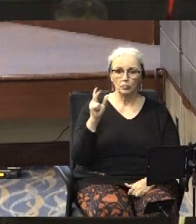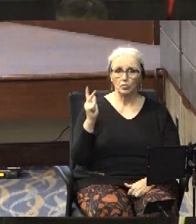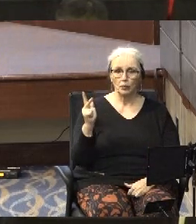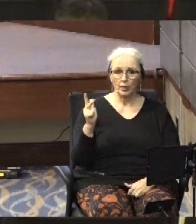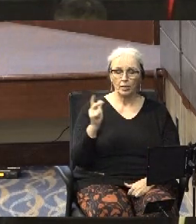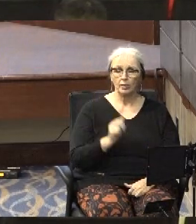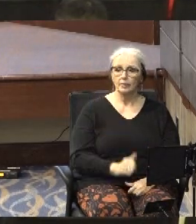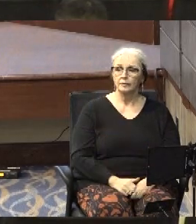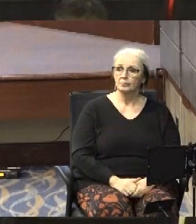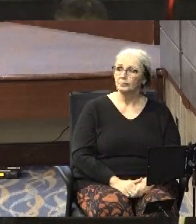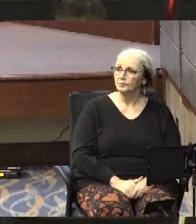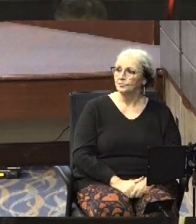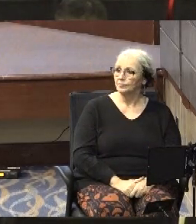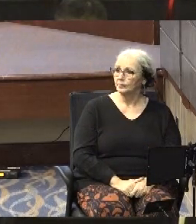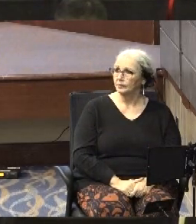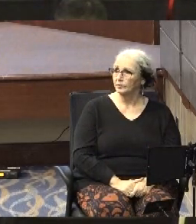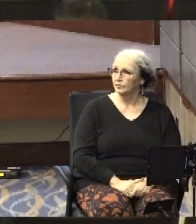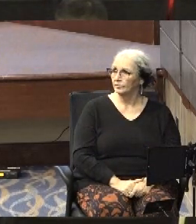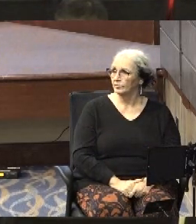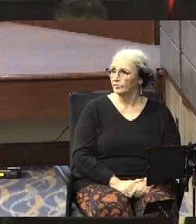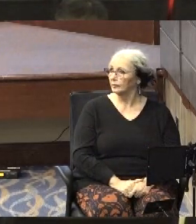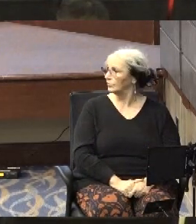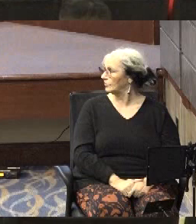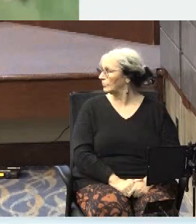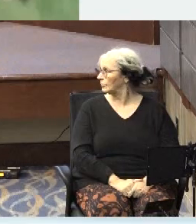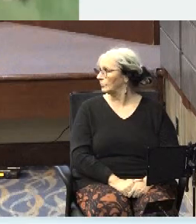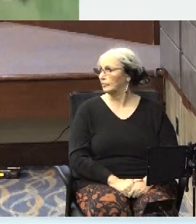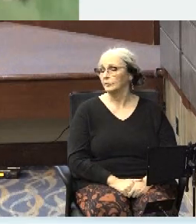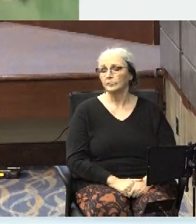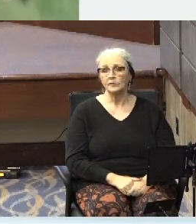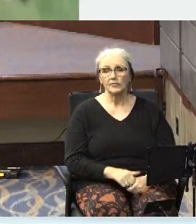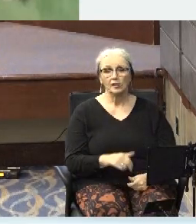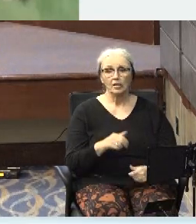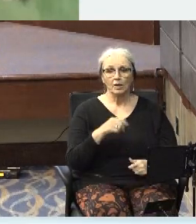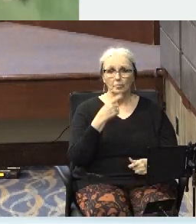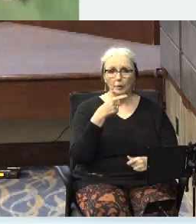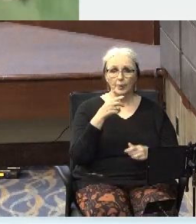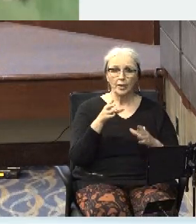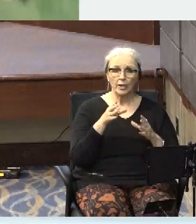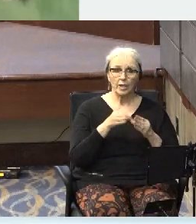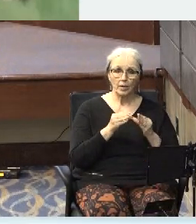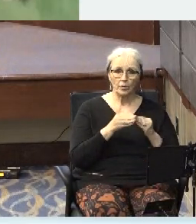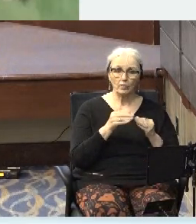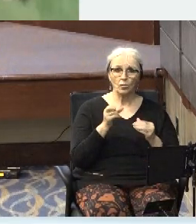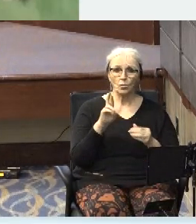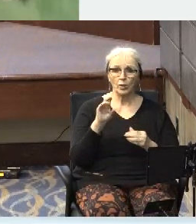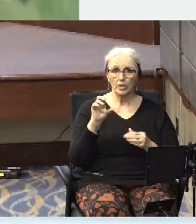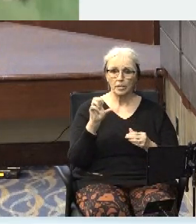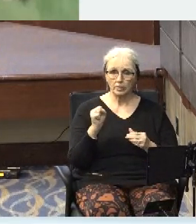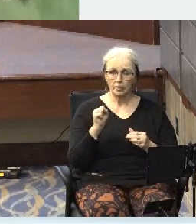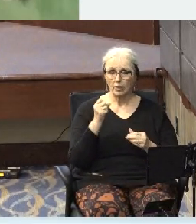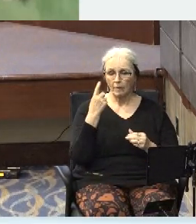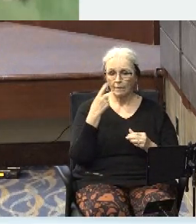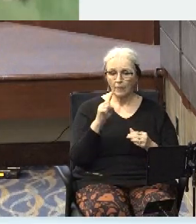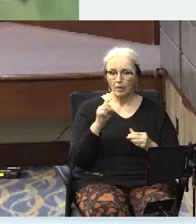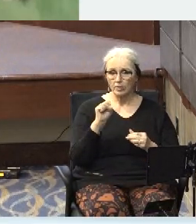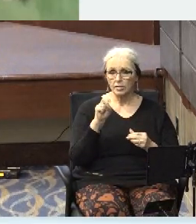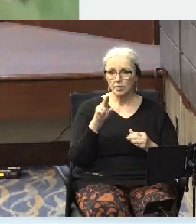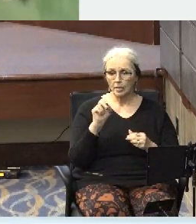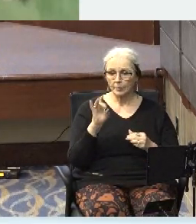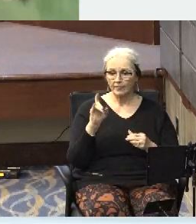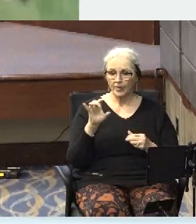2023-123. Mr. Peters. Honorable Mayor Pro Tem, members of the council, this is a public hearing to consider a resolution granting a variance to the Waco subdivision